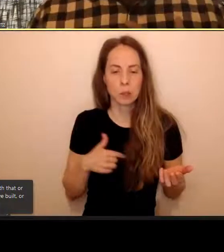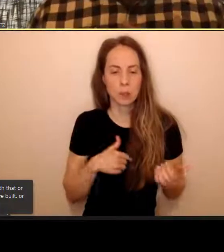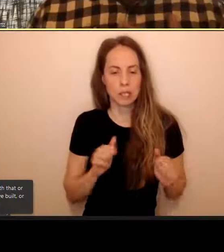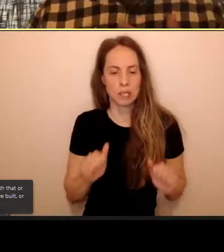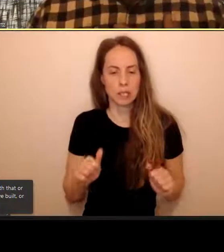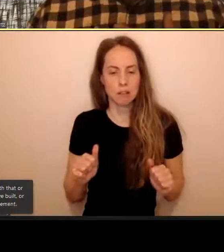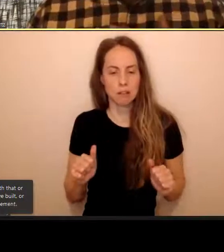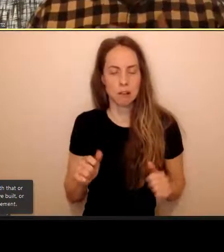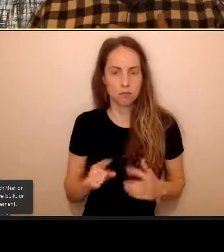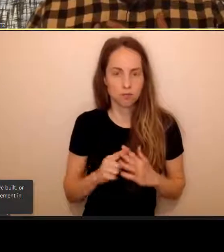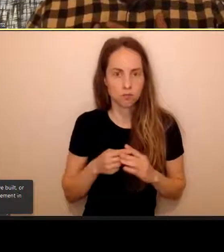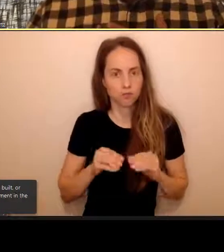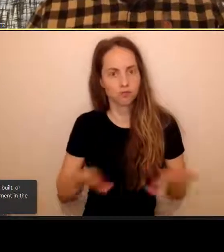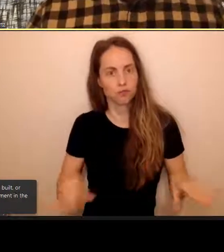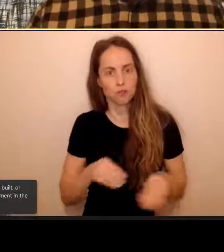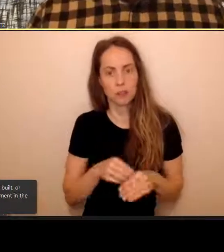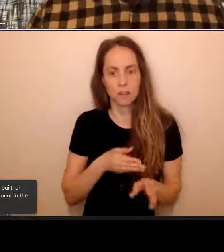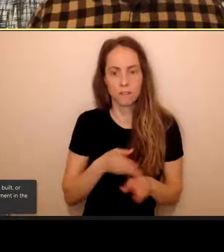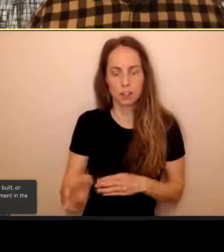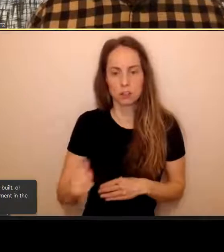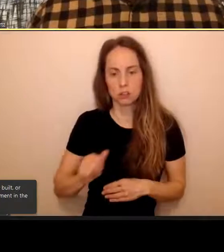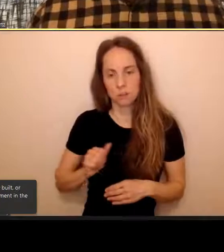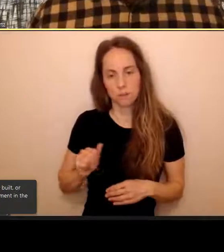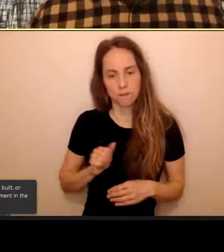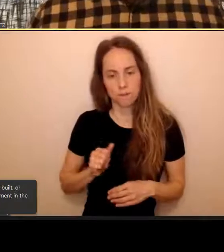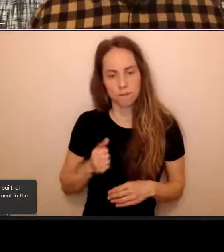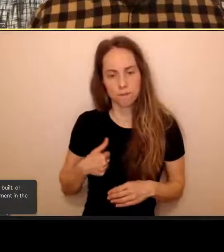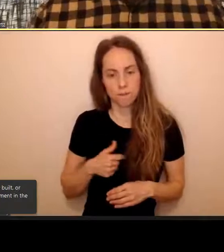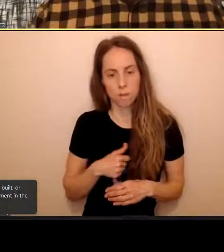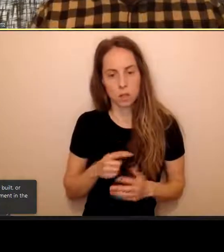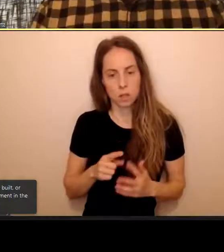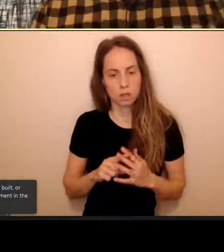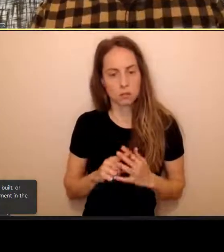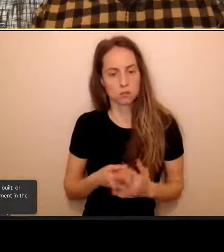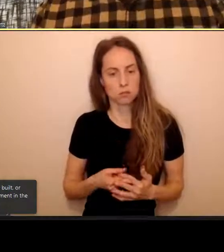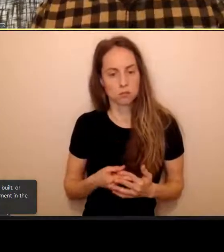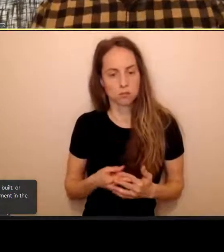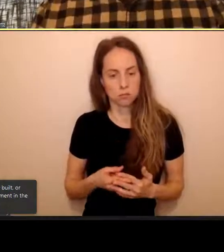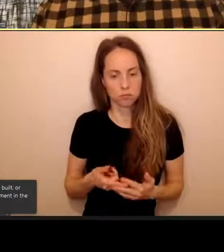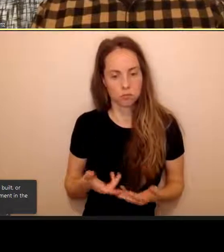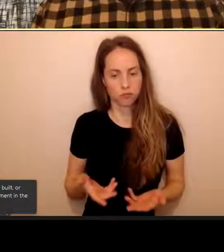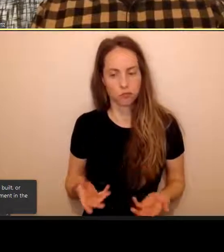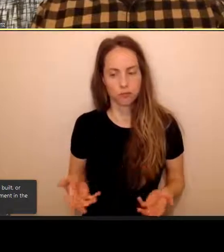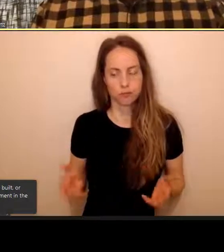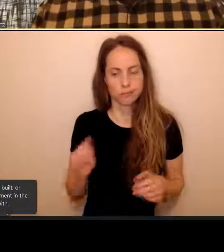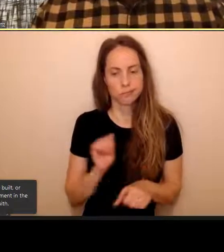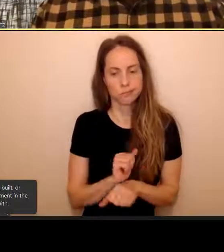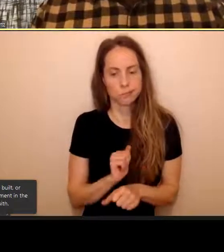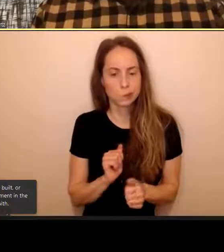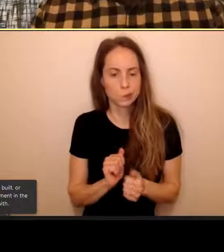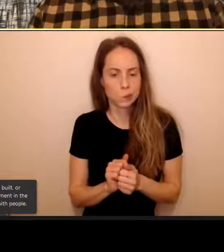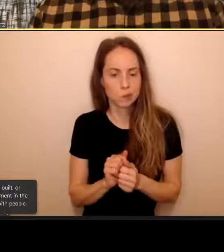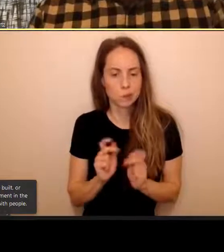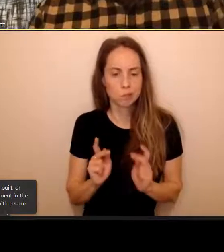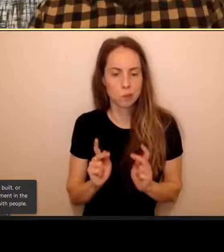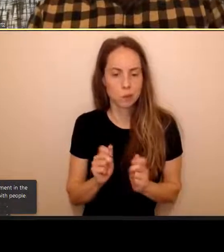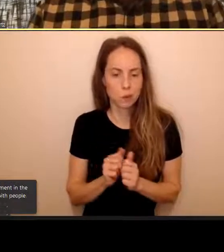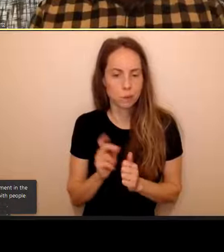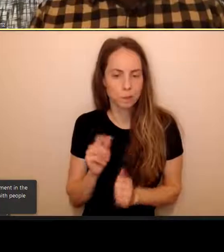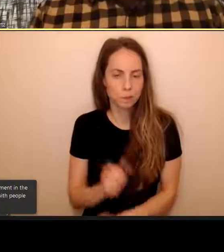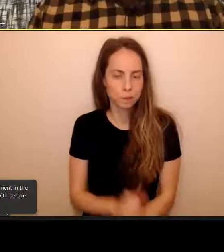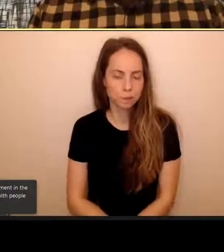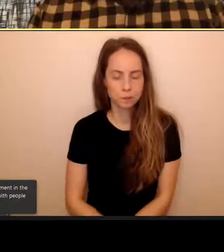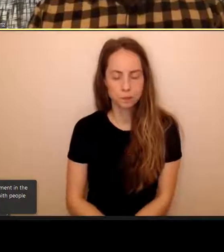maybe implement in the field ourselves as we begin to work with people with